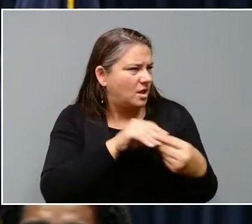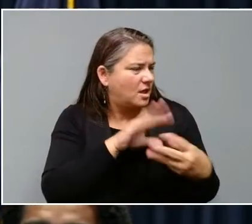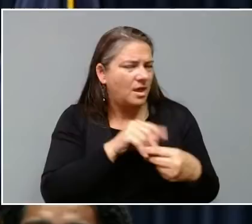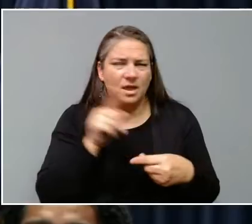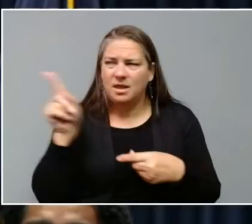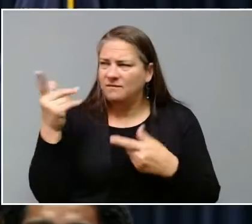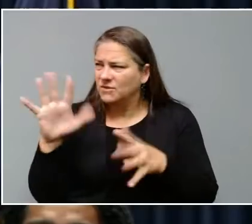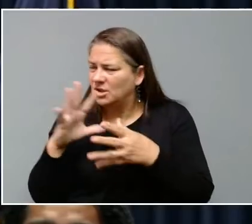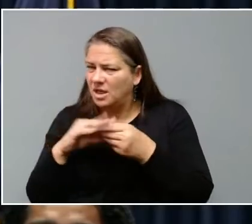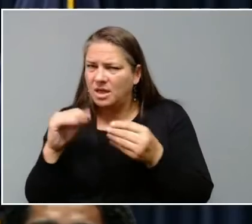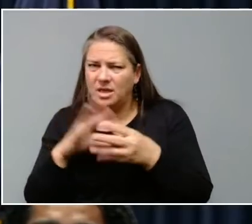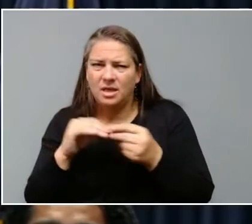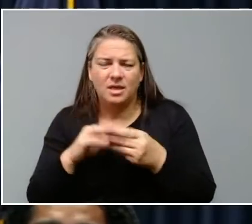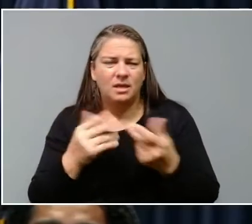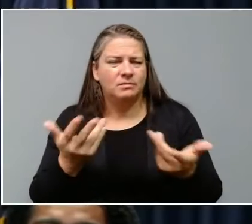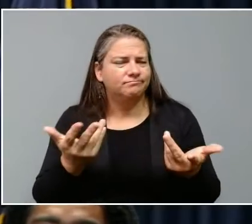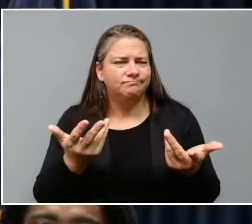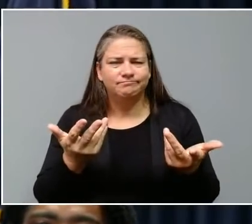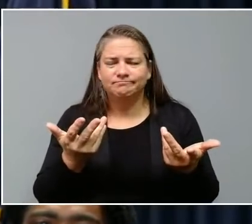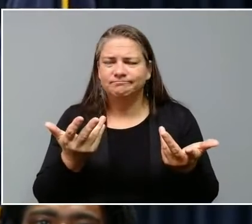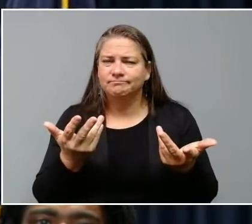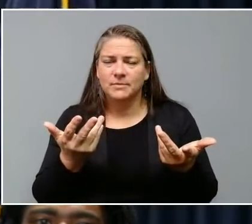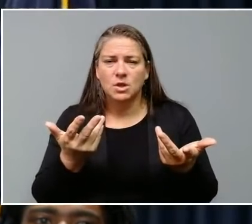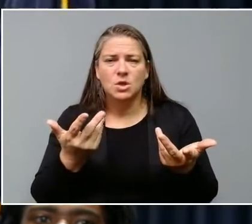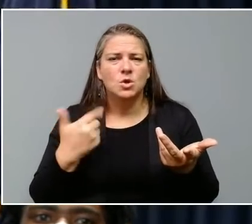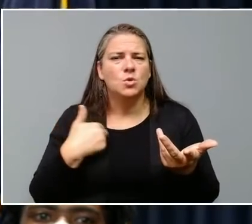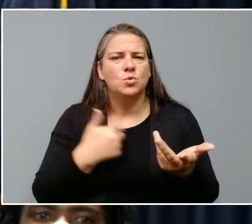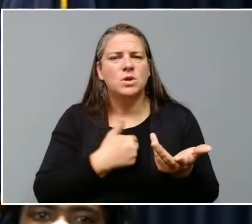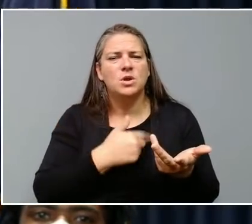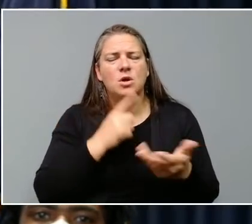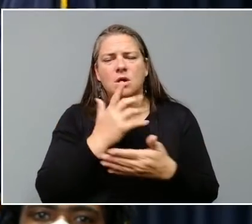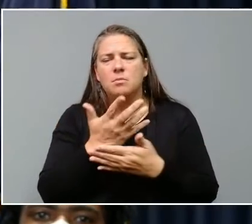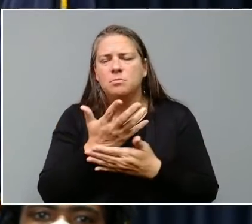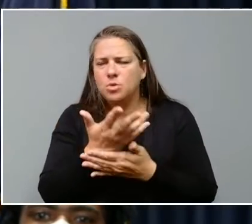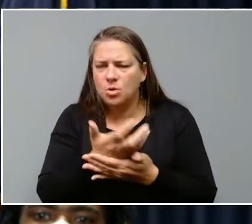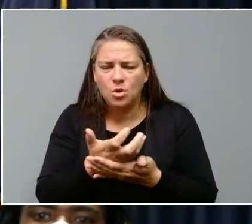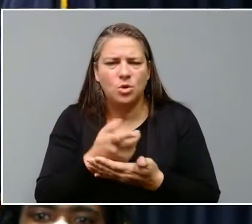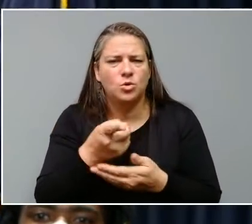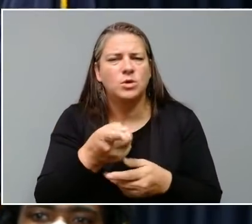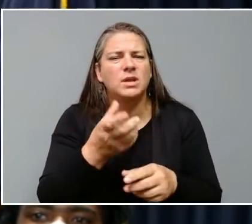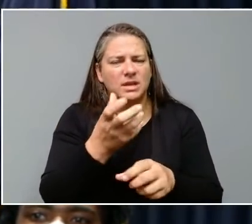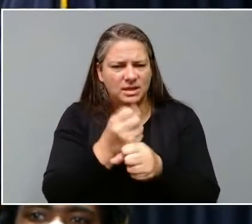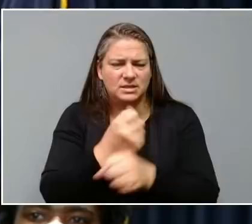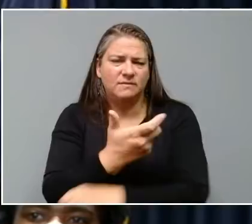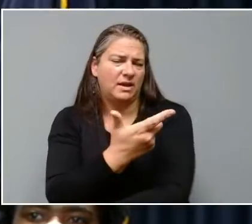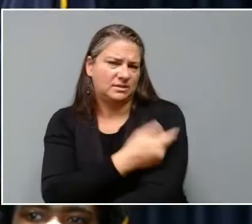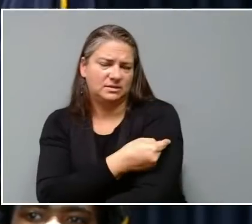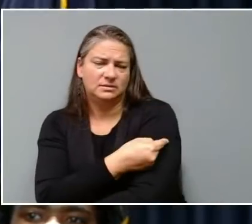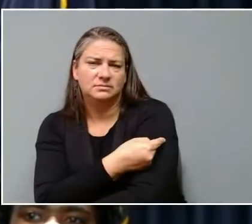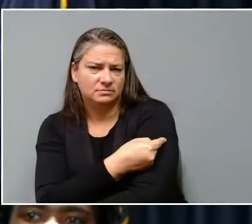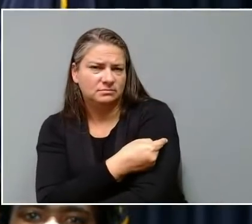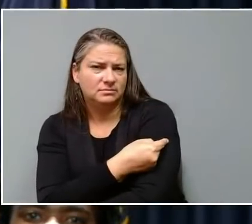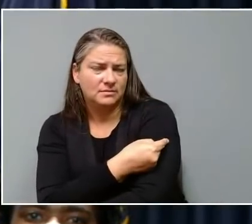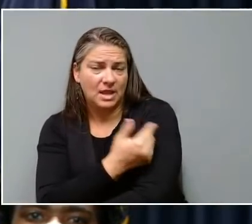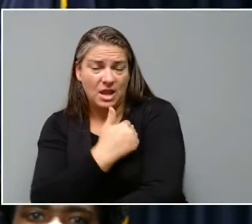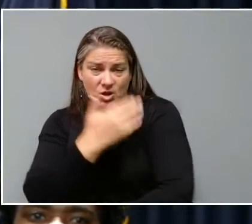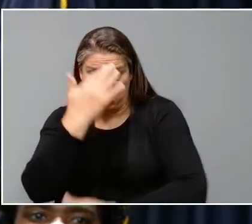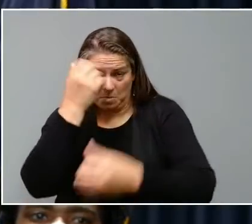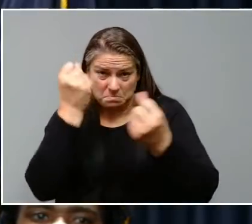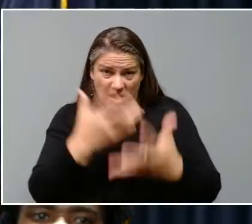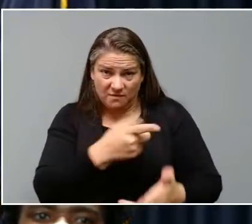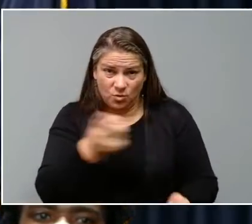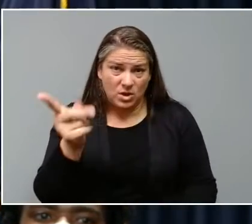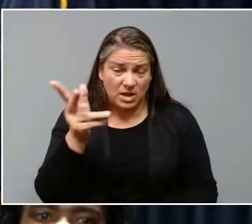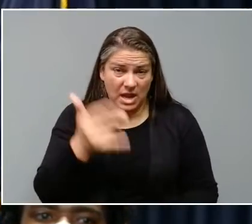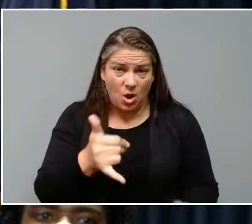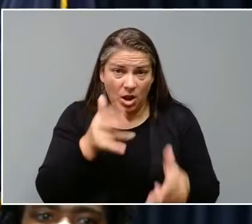country. We are imploring you to get vaccinated. I know that many of you that are listening to me right now